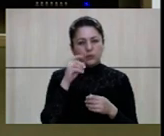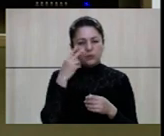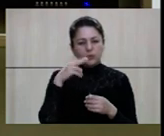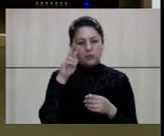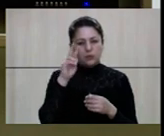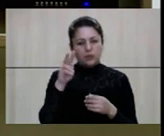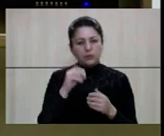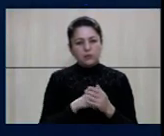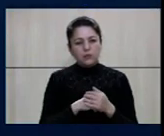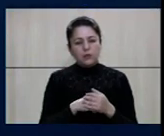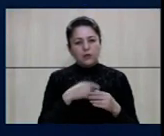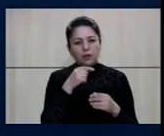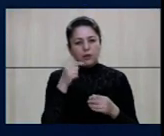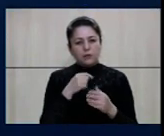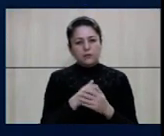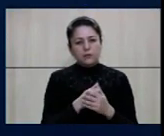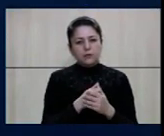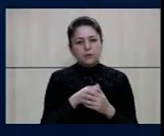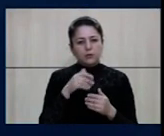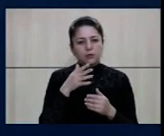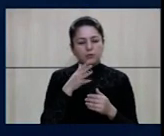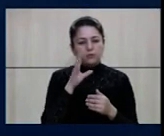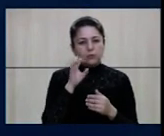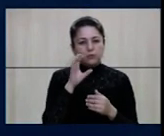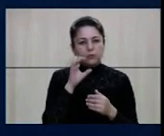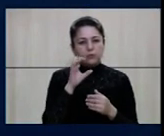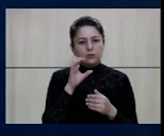3223.22'dan ayiramiz